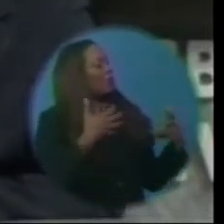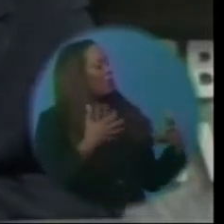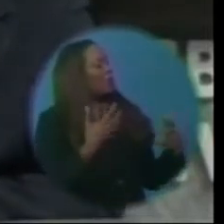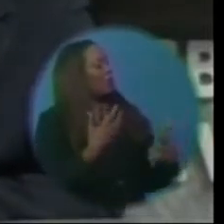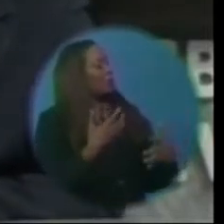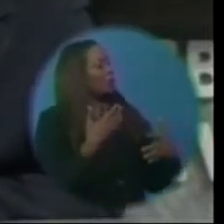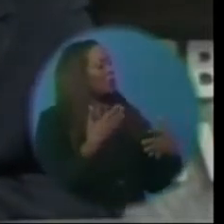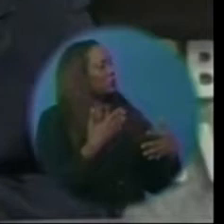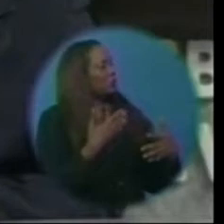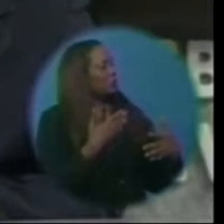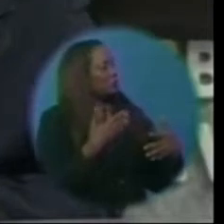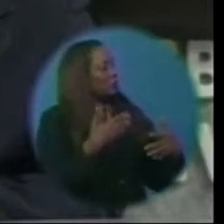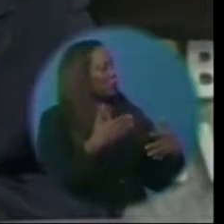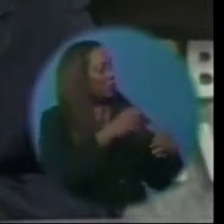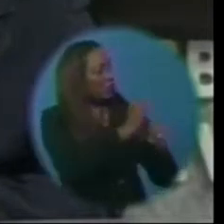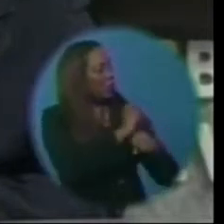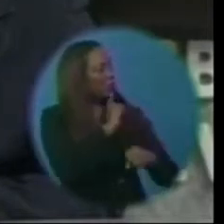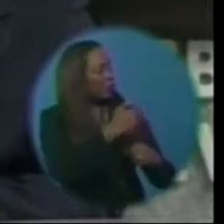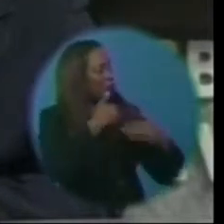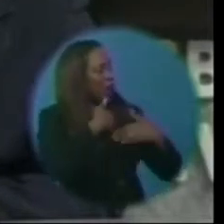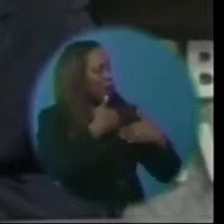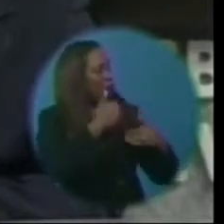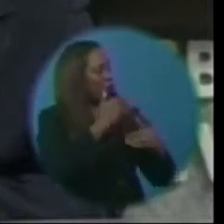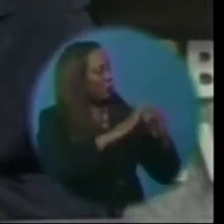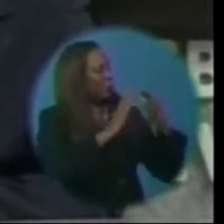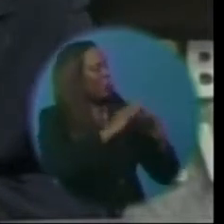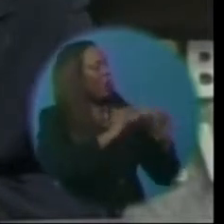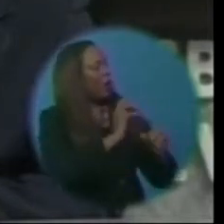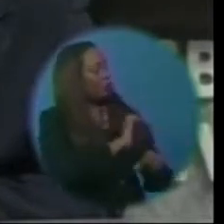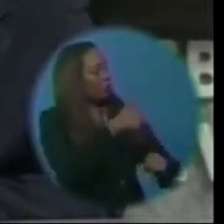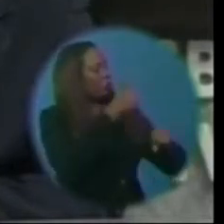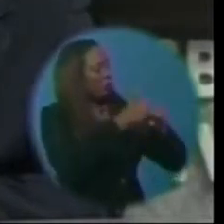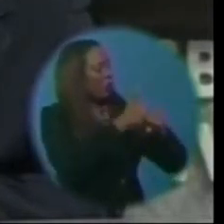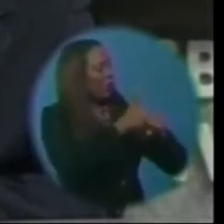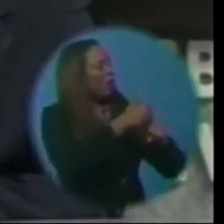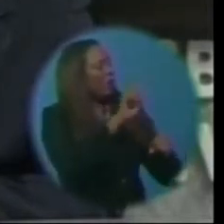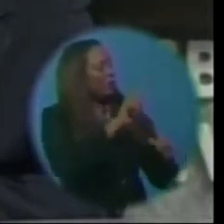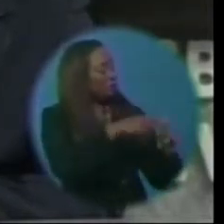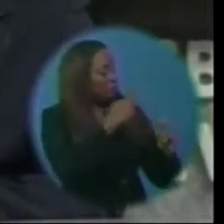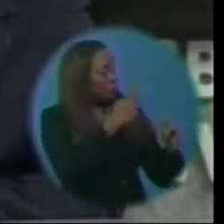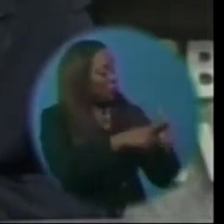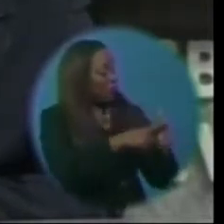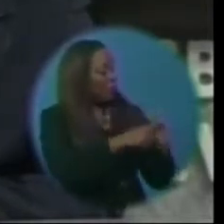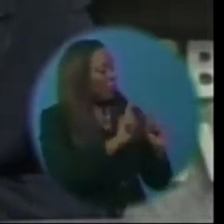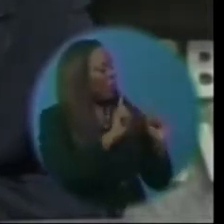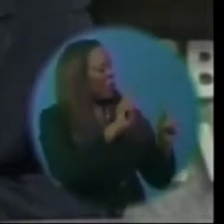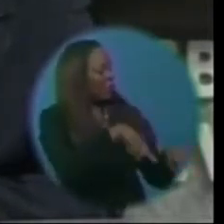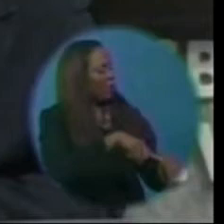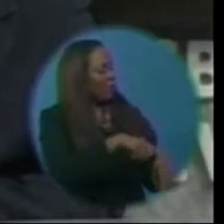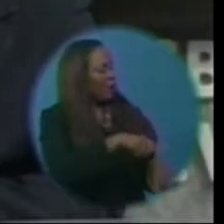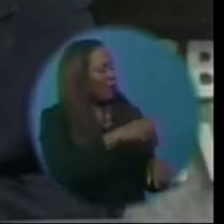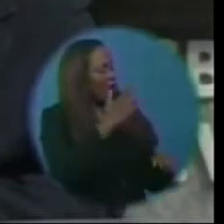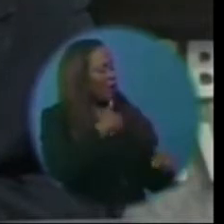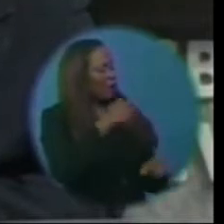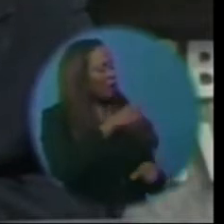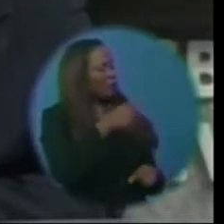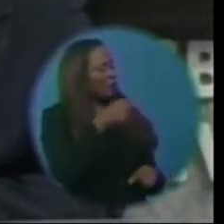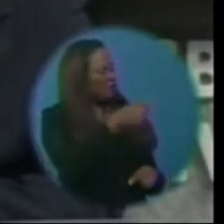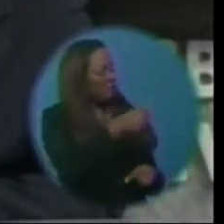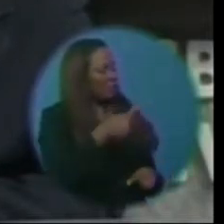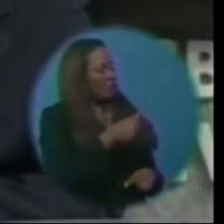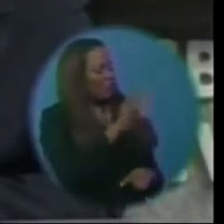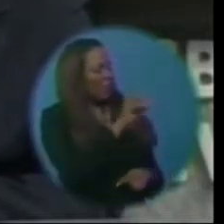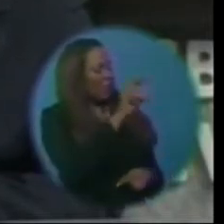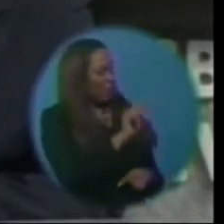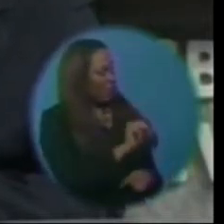or substations and we turn back on those systems manually, provided we have done the physical checks to make sure none of the equipment is